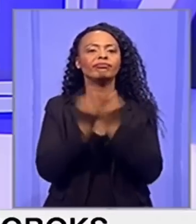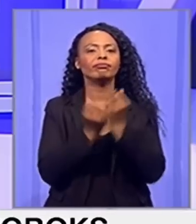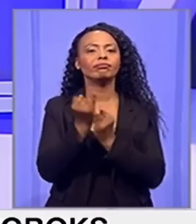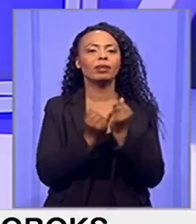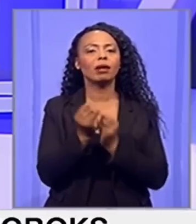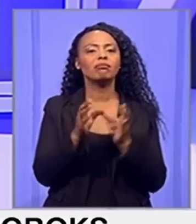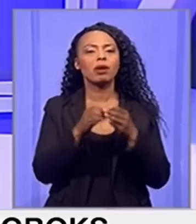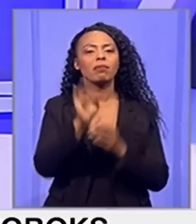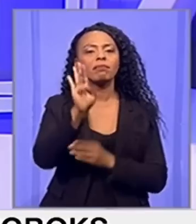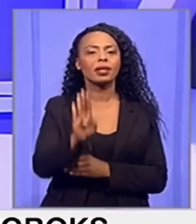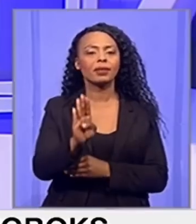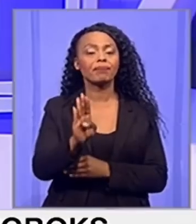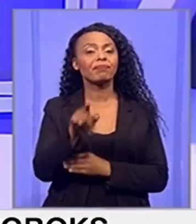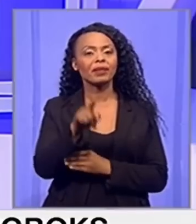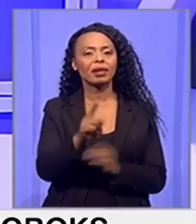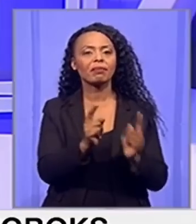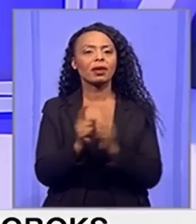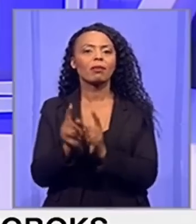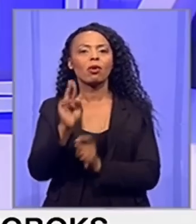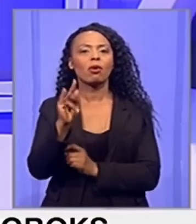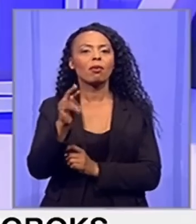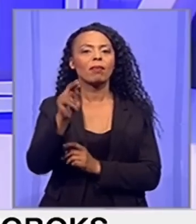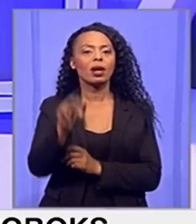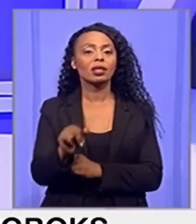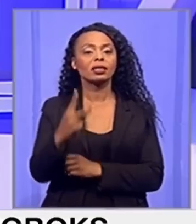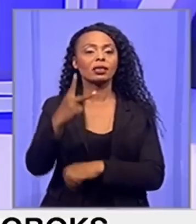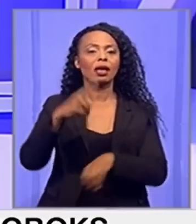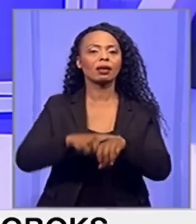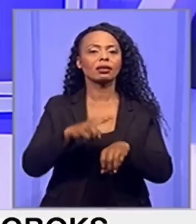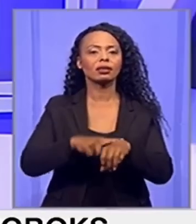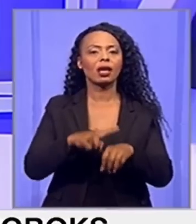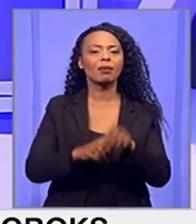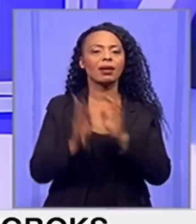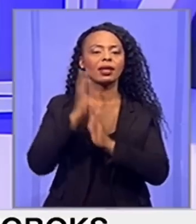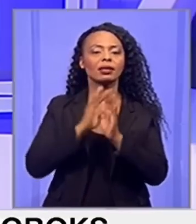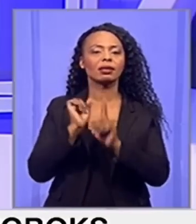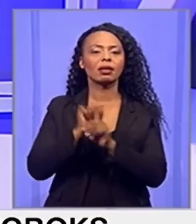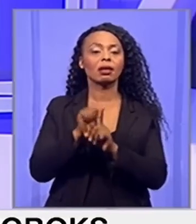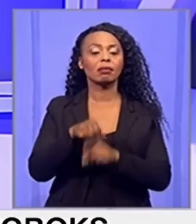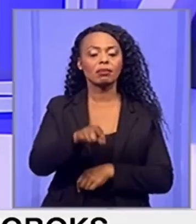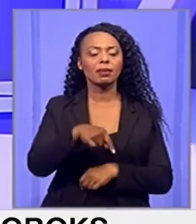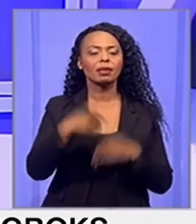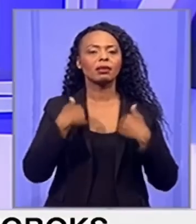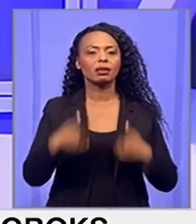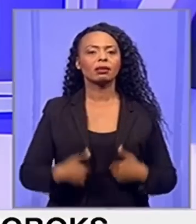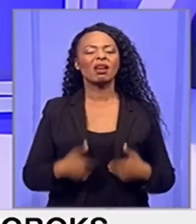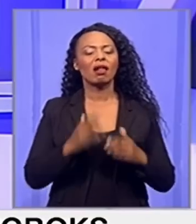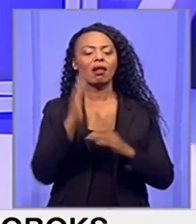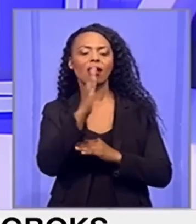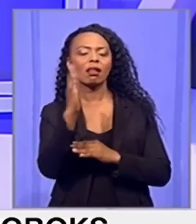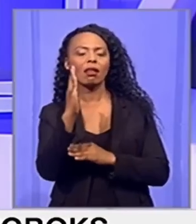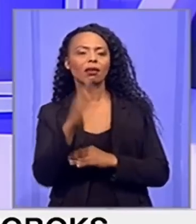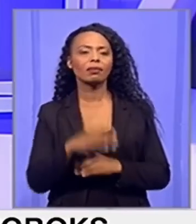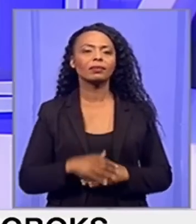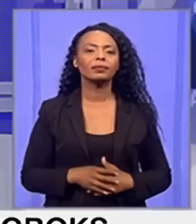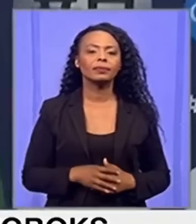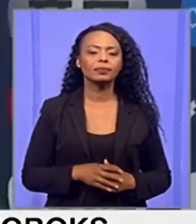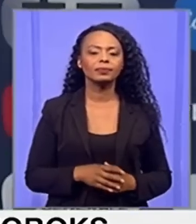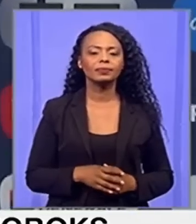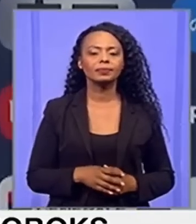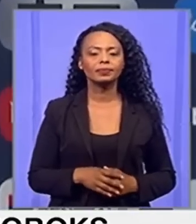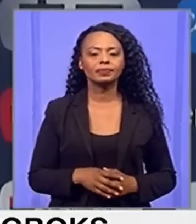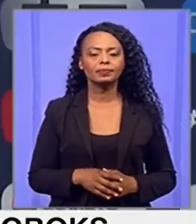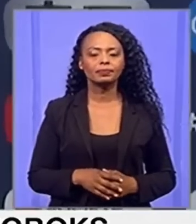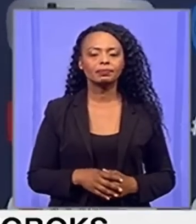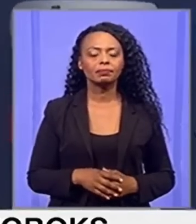Pool B. Ba tlile go tshameka le Romania lekgetlo la bobedi mo historing ya bone ka Sontaga thapama. I